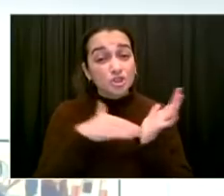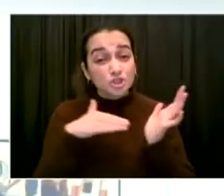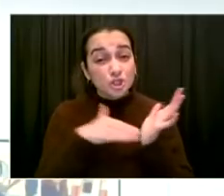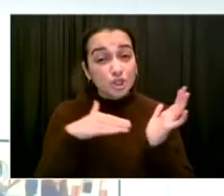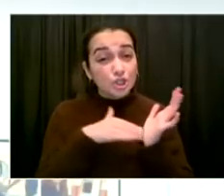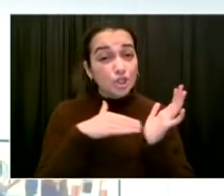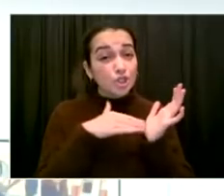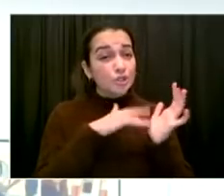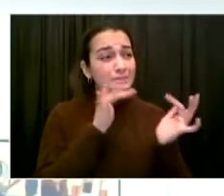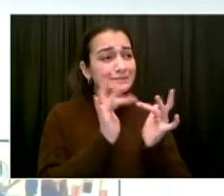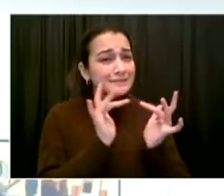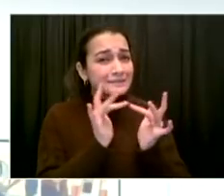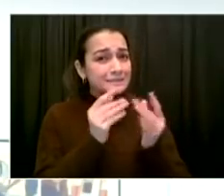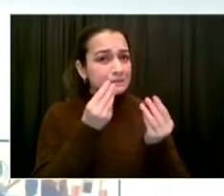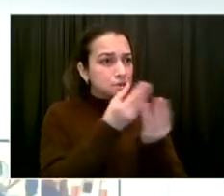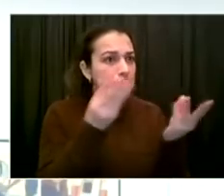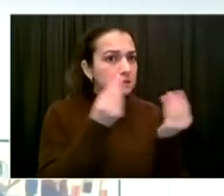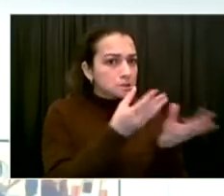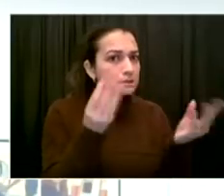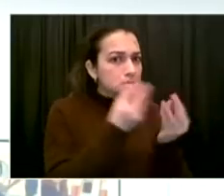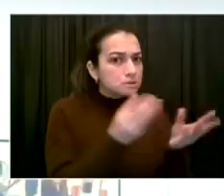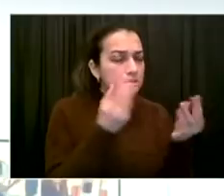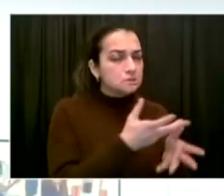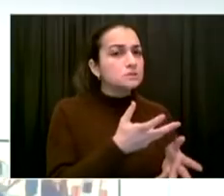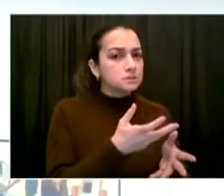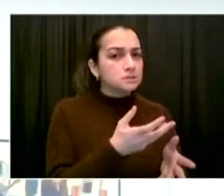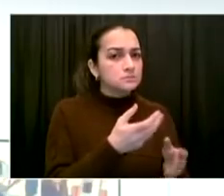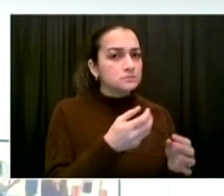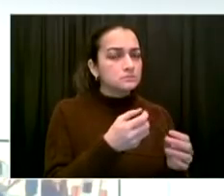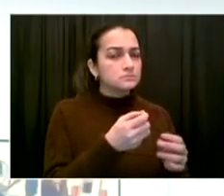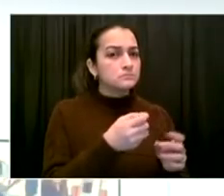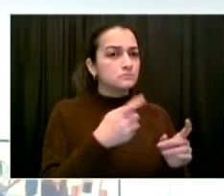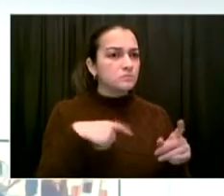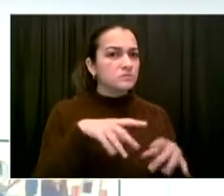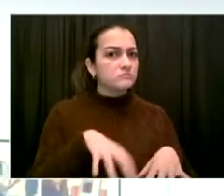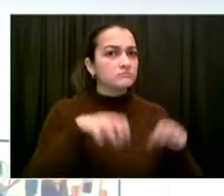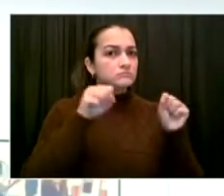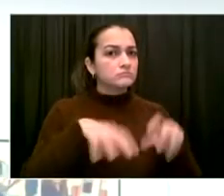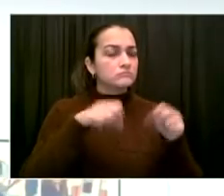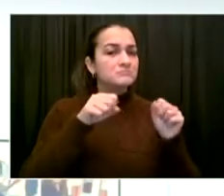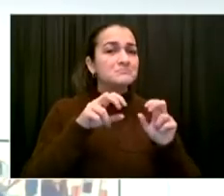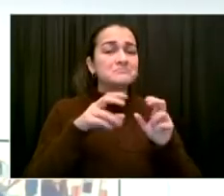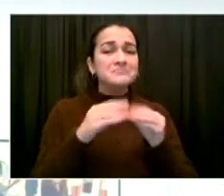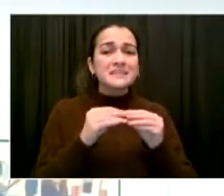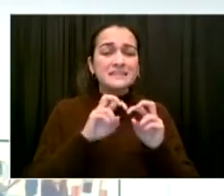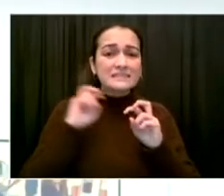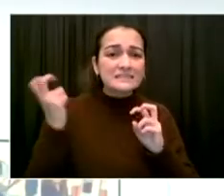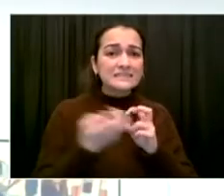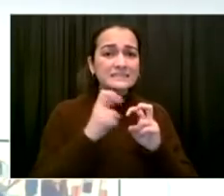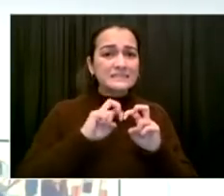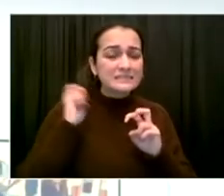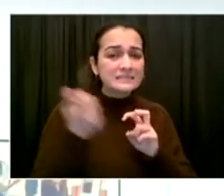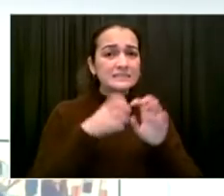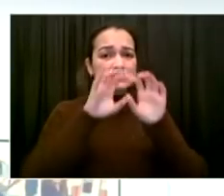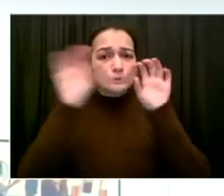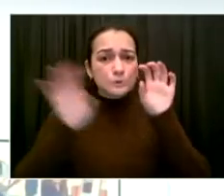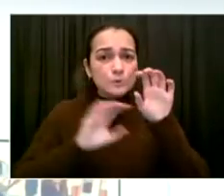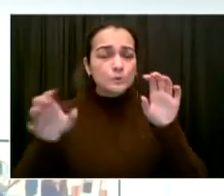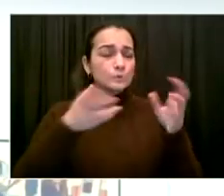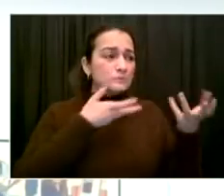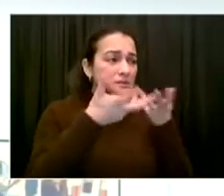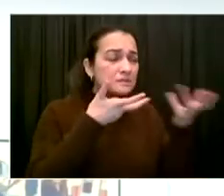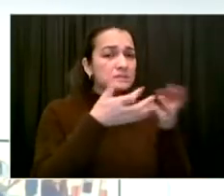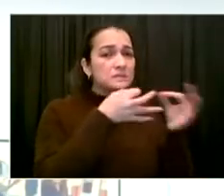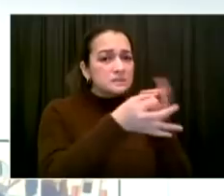of informational meetings, as well as blasted out quite a bit of information about how things are shifting and changing